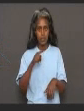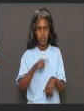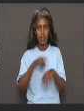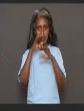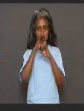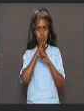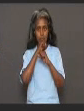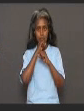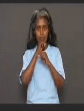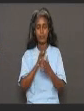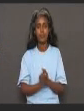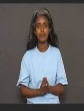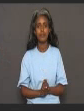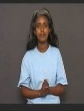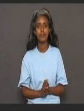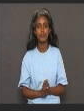Time's up.